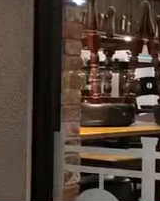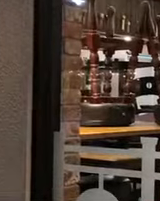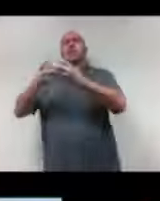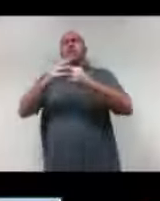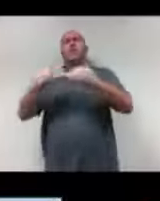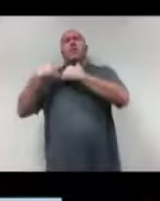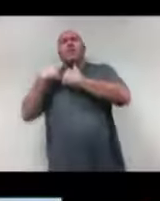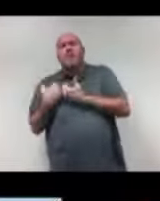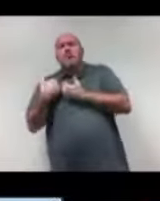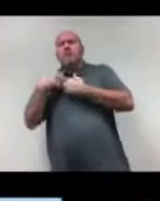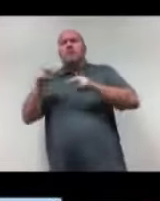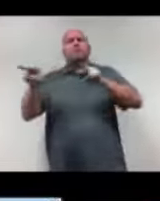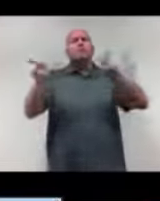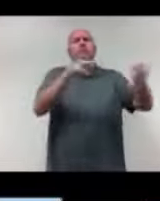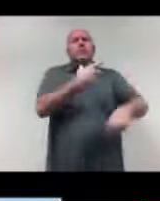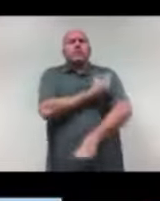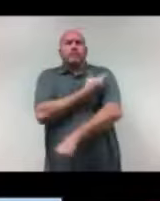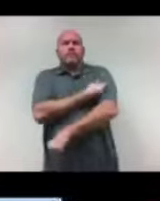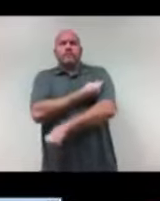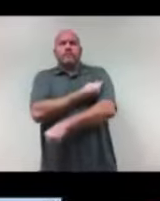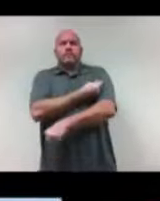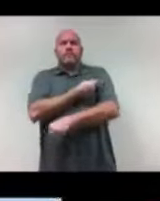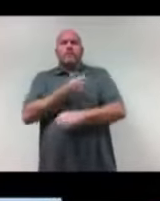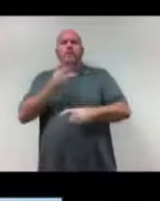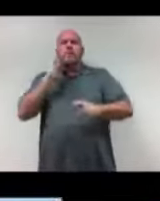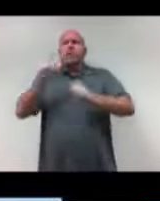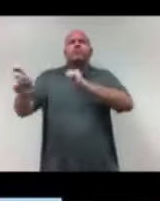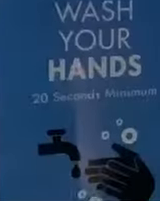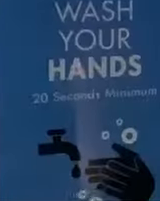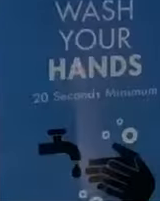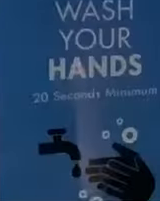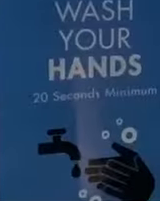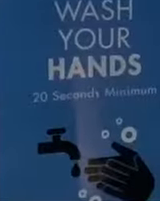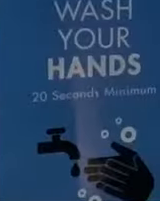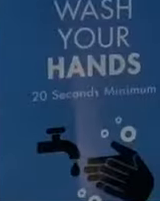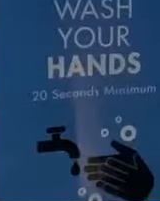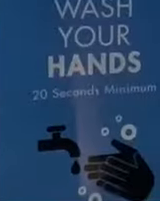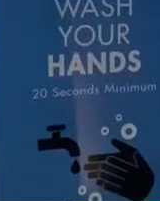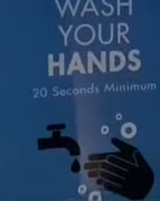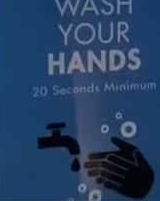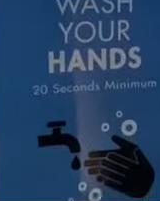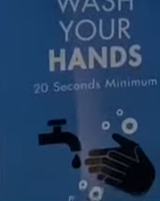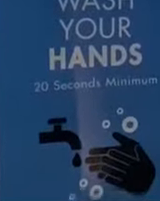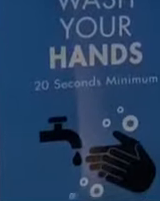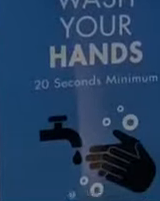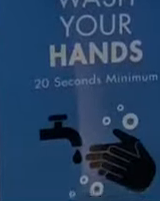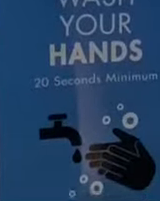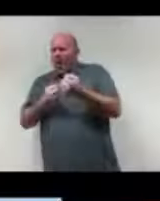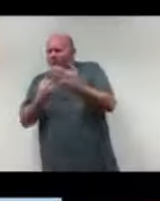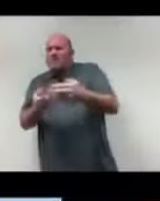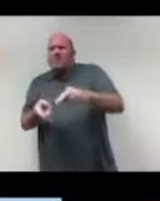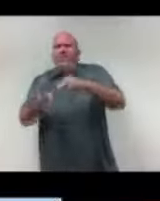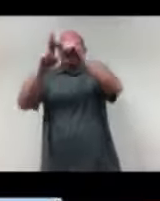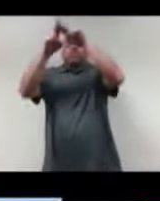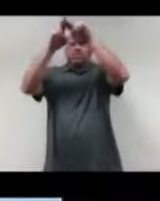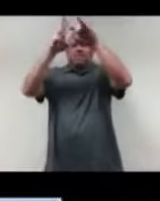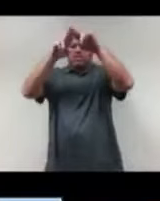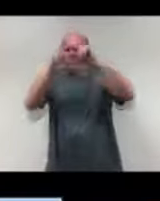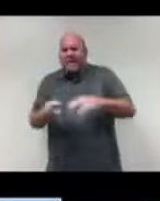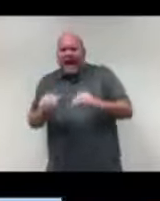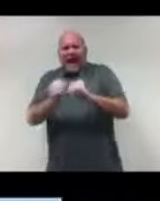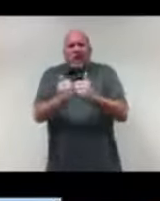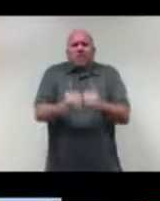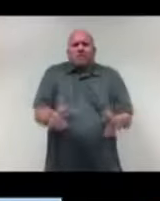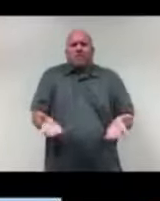15th. The vaccine distribution plan is in process of being developed. But until then... Currently, the only defenses that we have